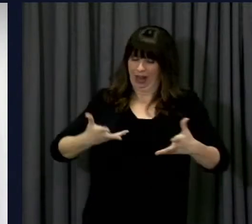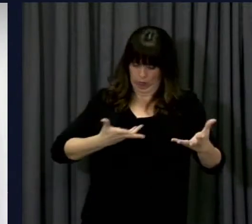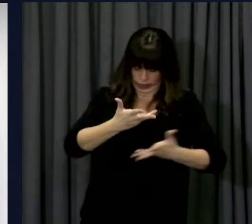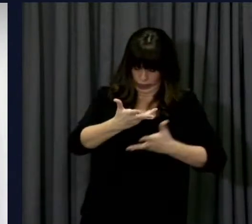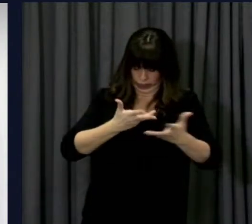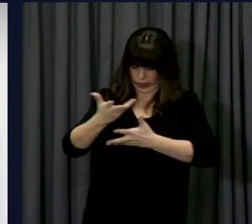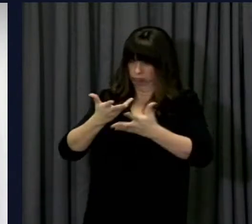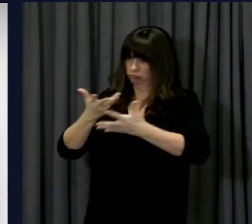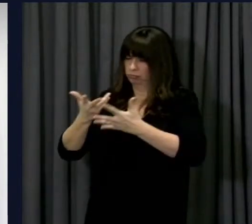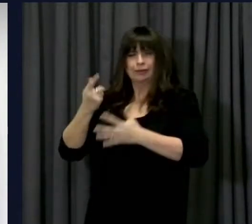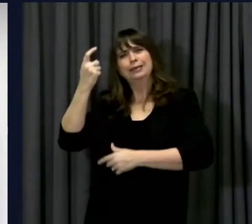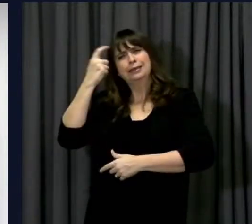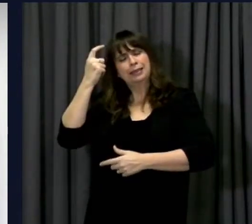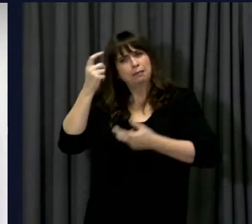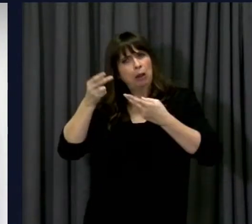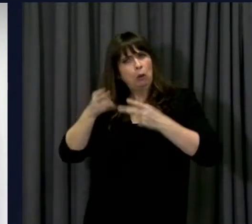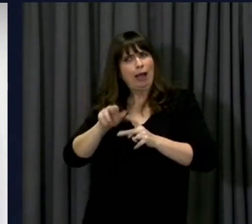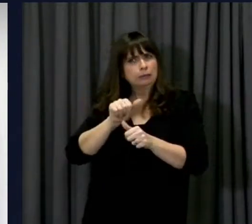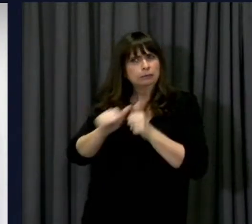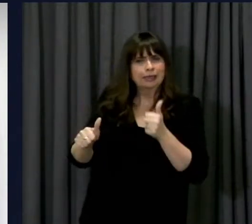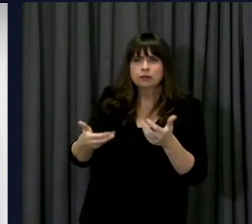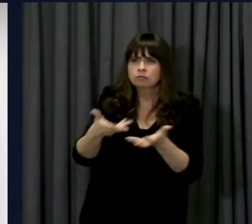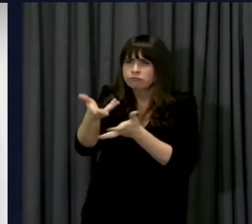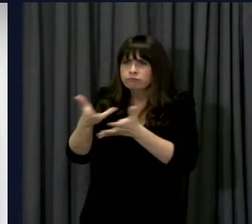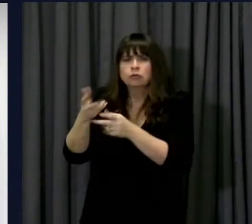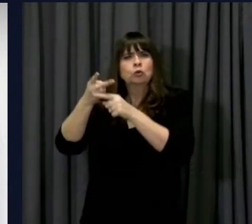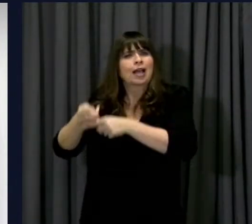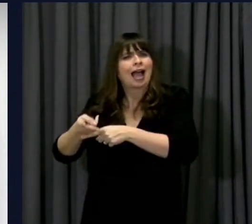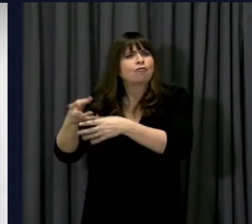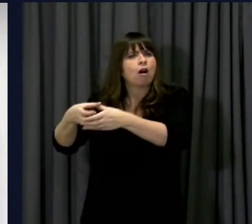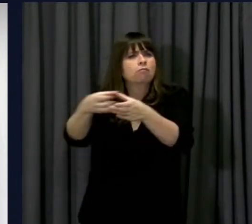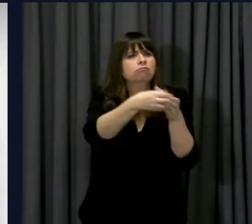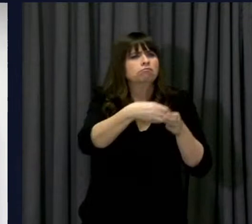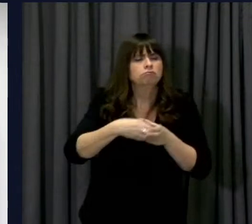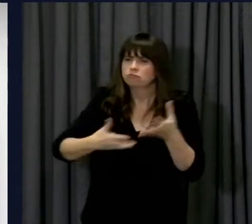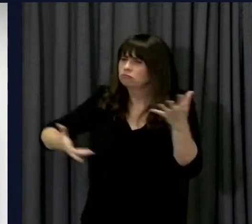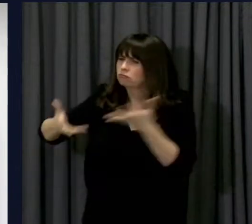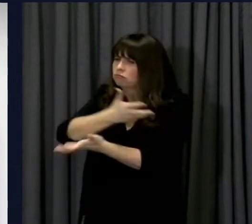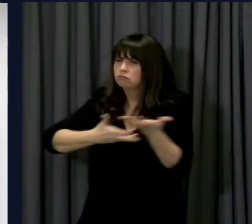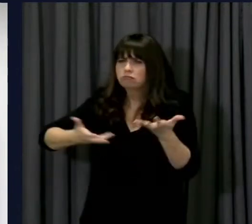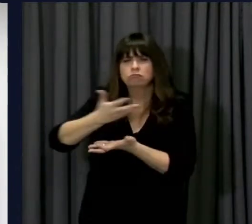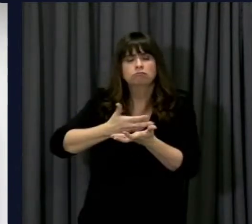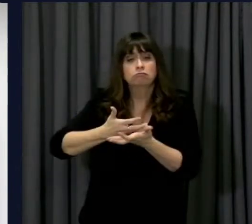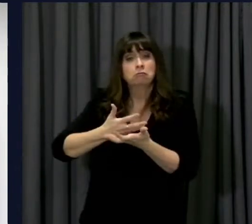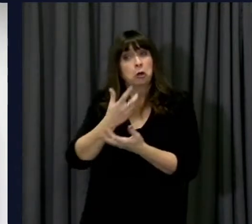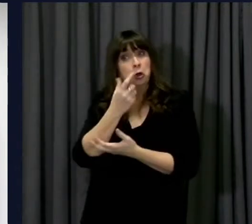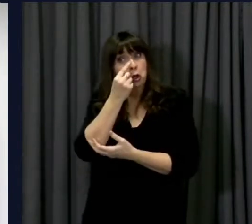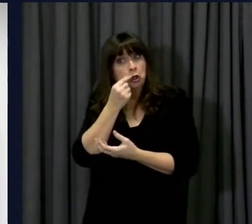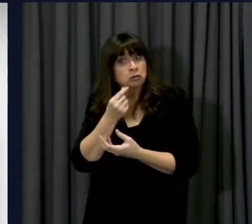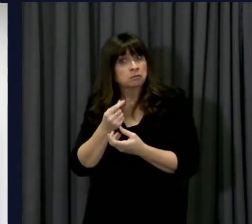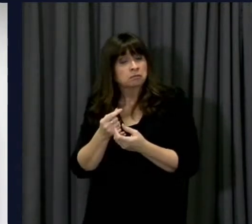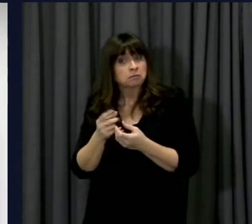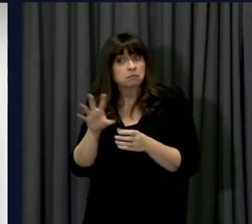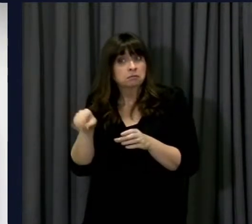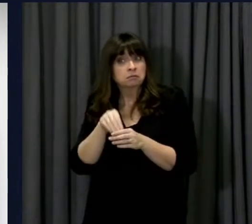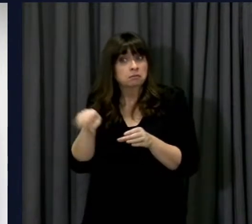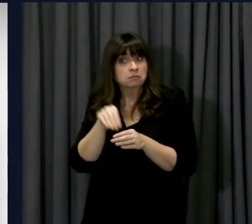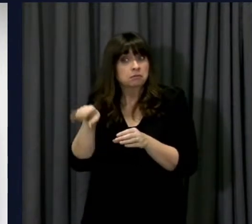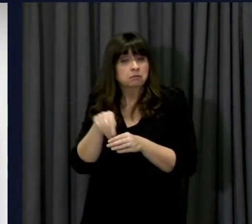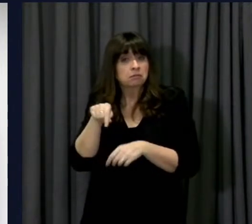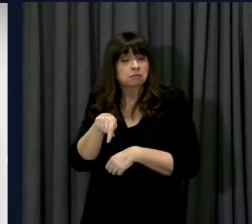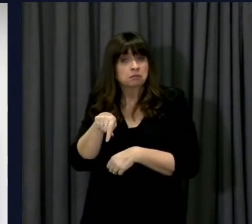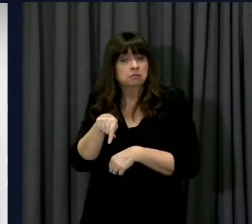the most sensible approach possible to identify people. And it's then about how successfully we're able to do that, and crucially, to make sure that